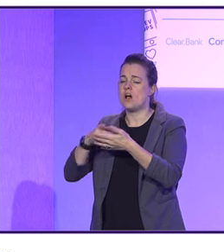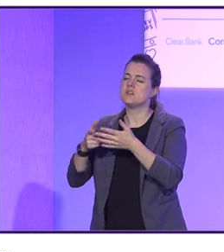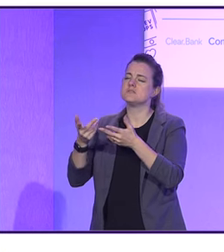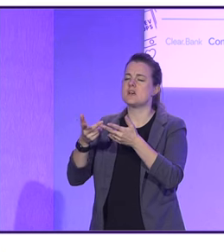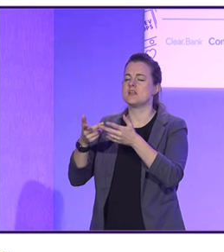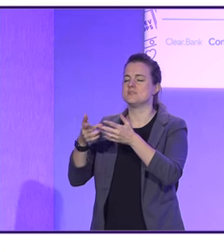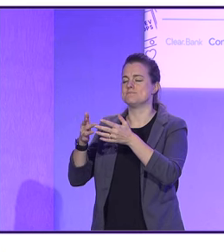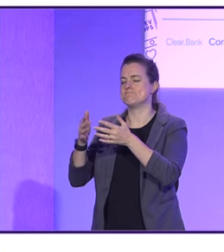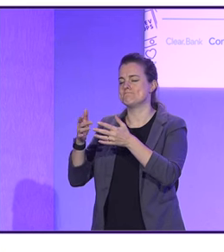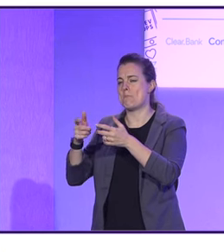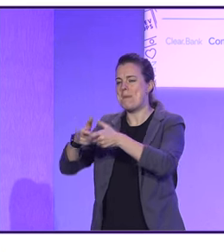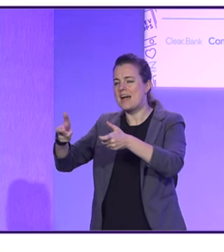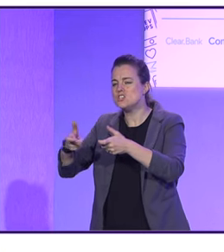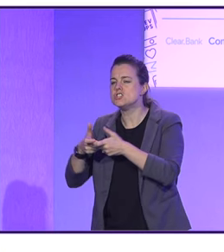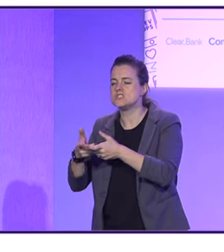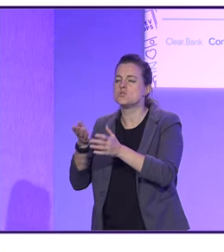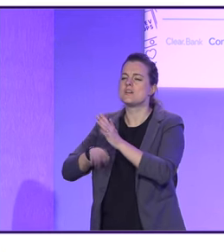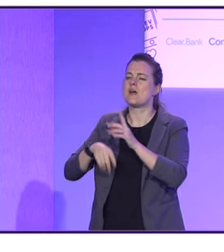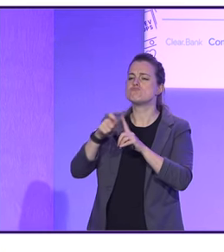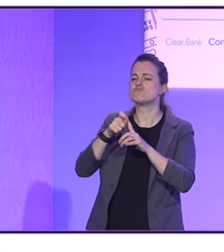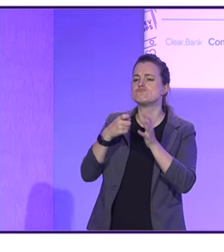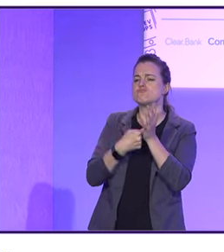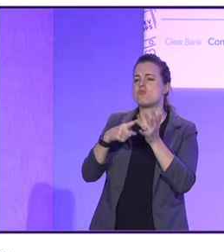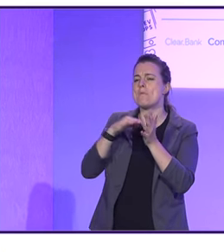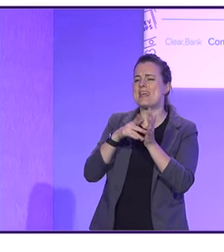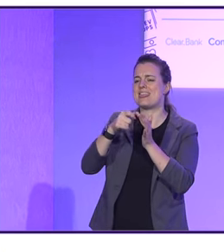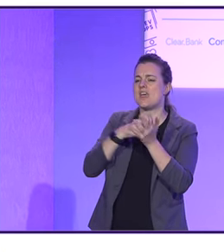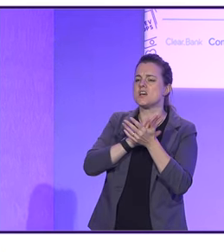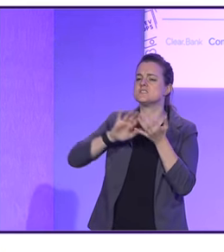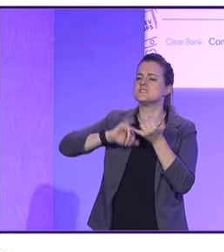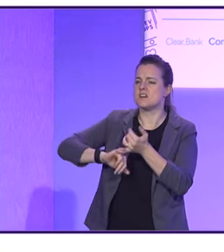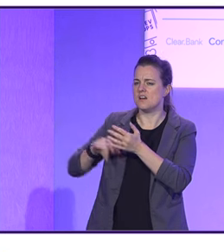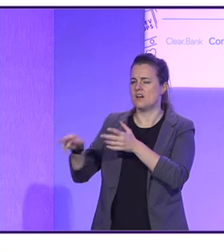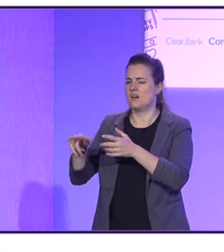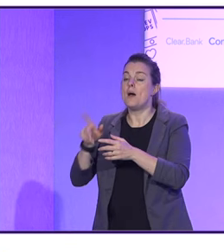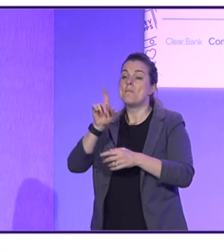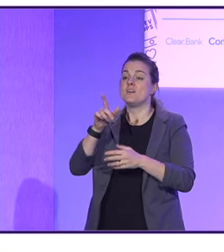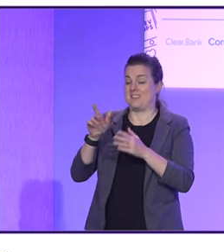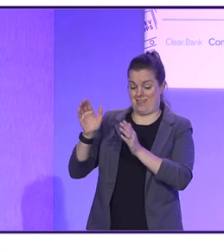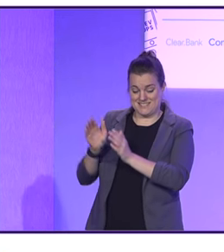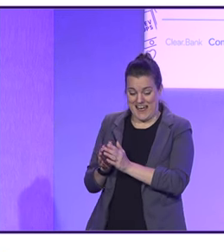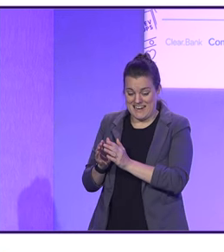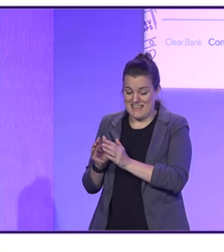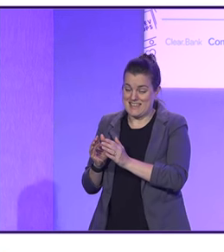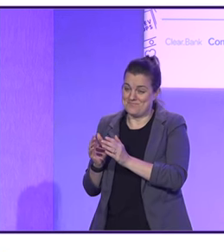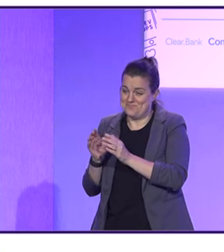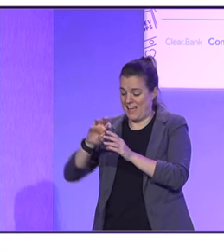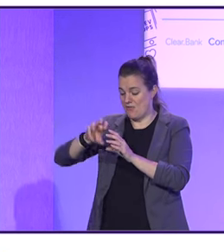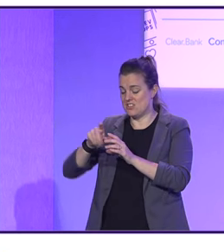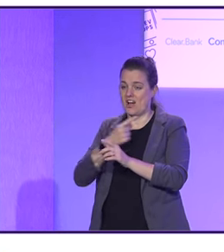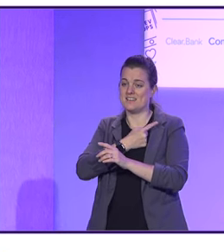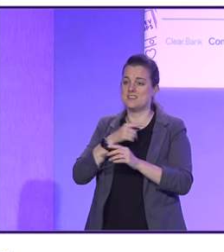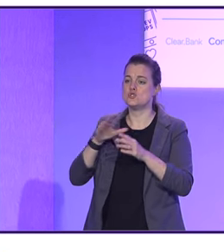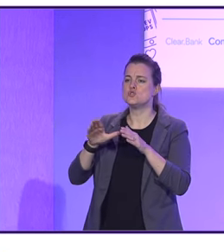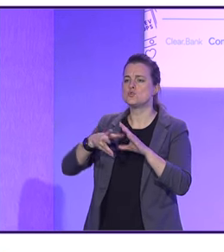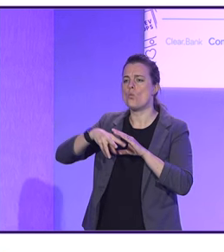stack is coming from an open source Helm repo. And this little tiny character in a rocket ship is the squid of Argo CD, and we're